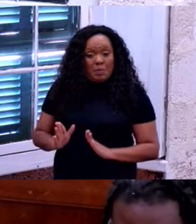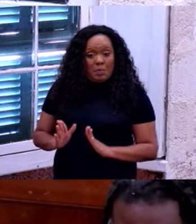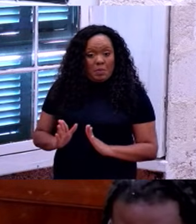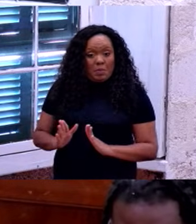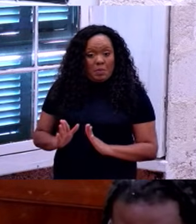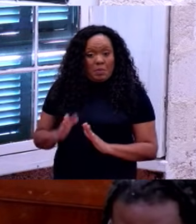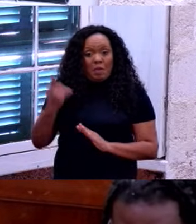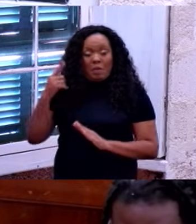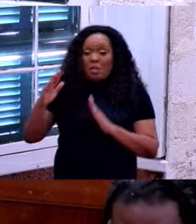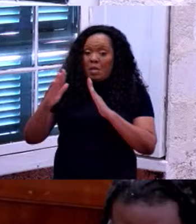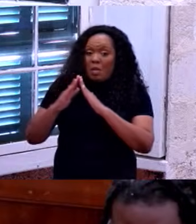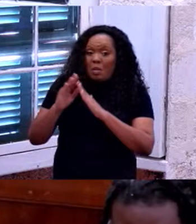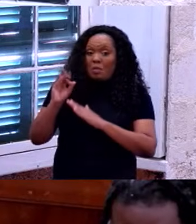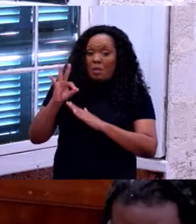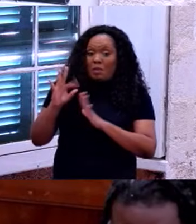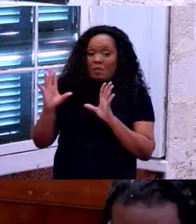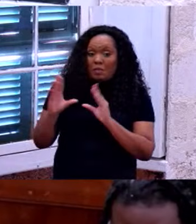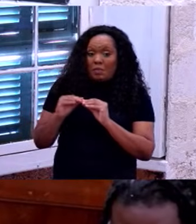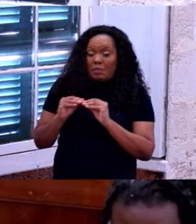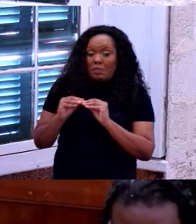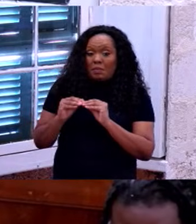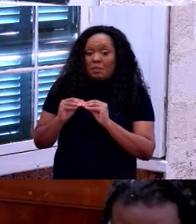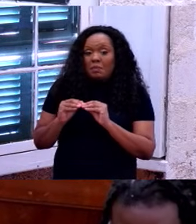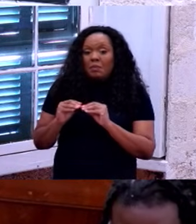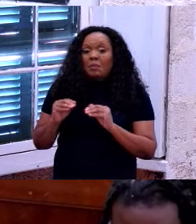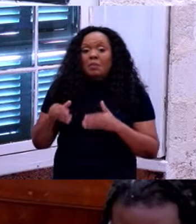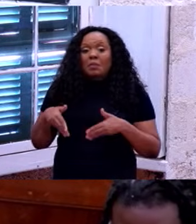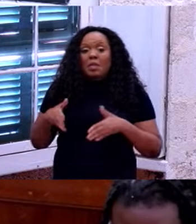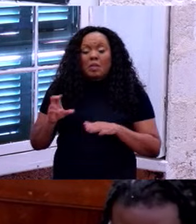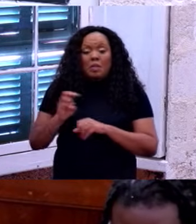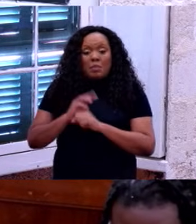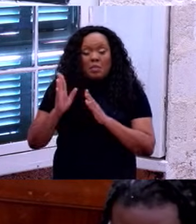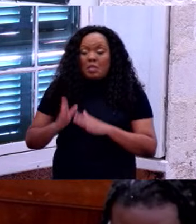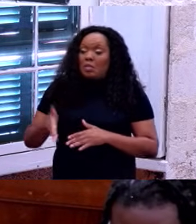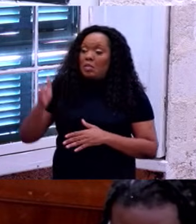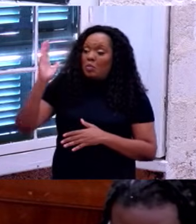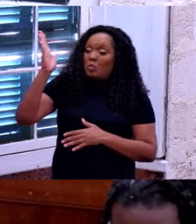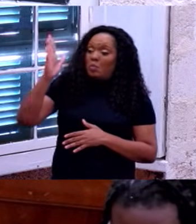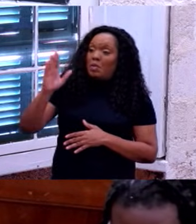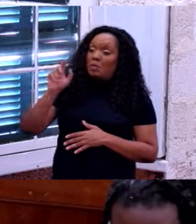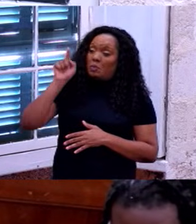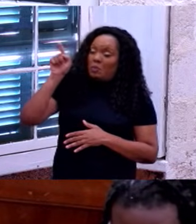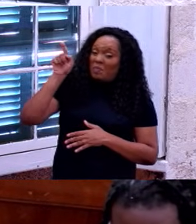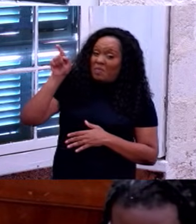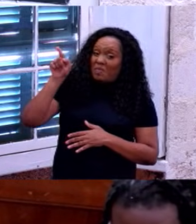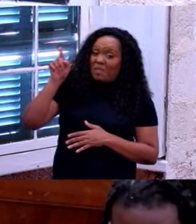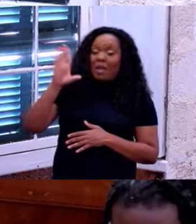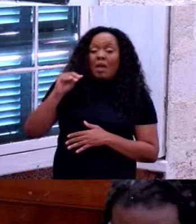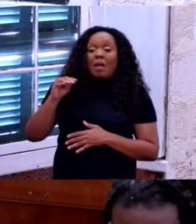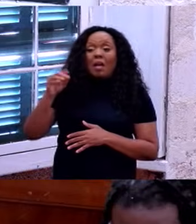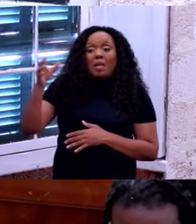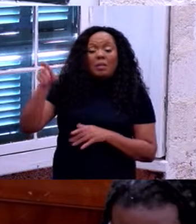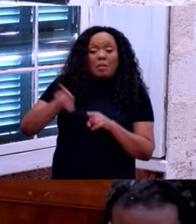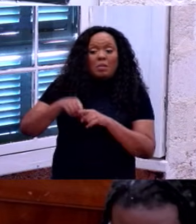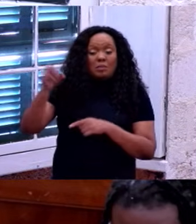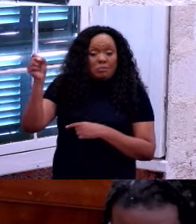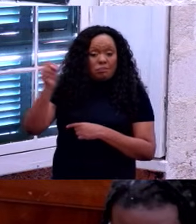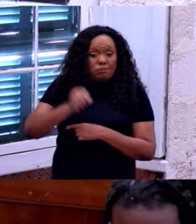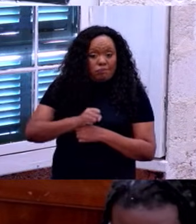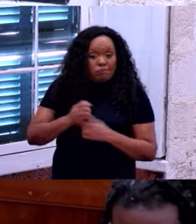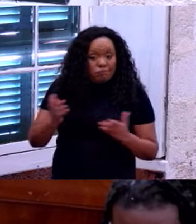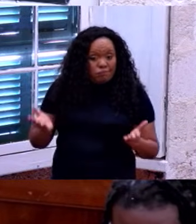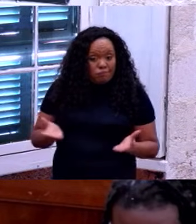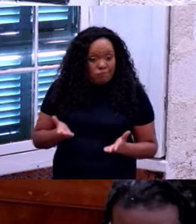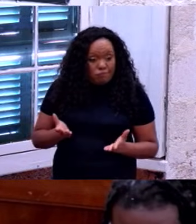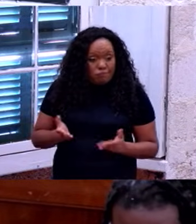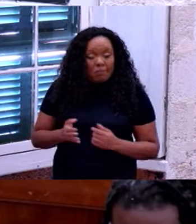to allow for ministers to address both houses, and to make the necessary changes to allow for the Electoral and Boundaries Commission